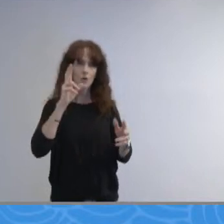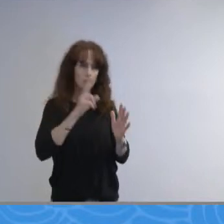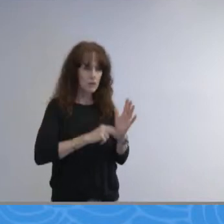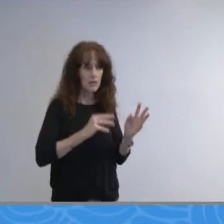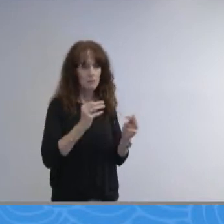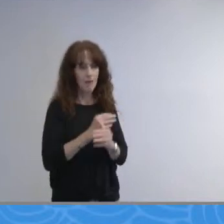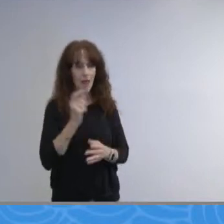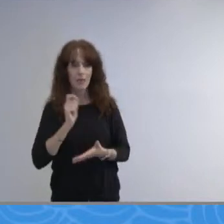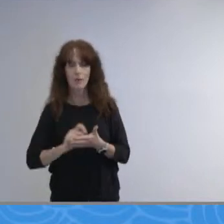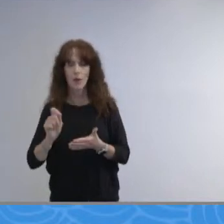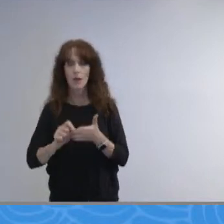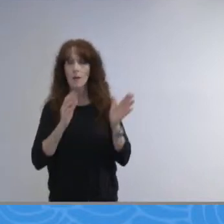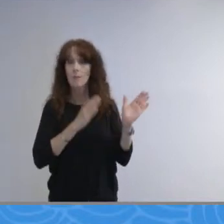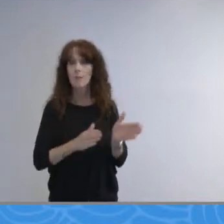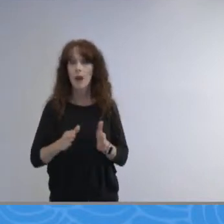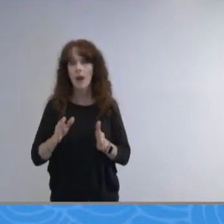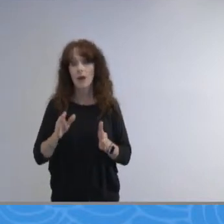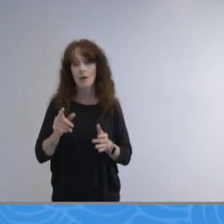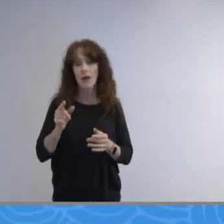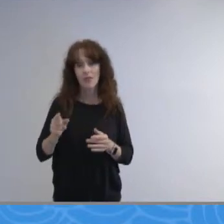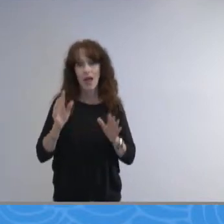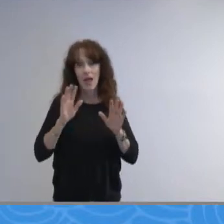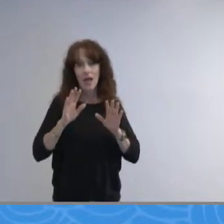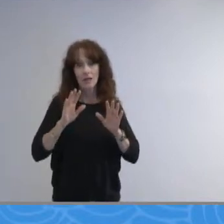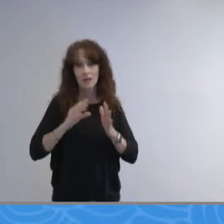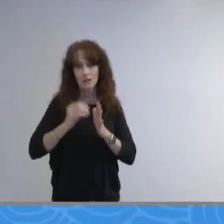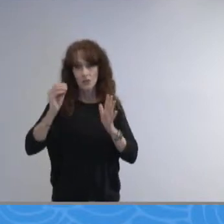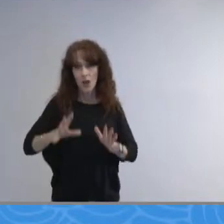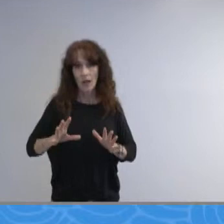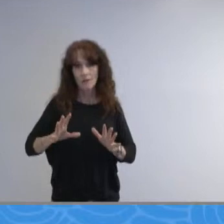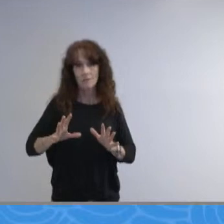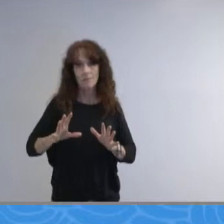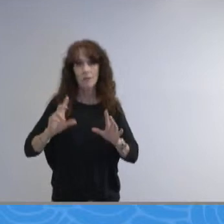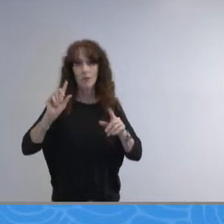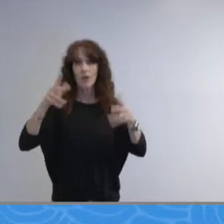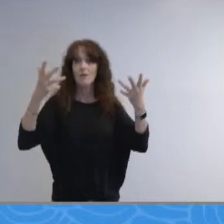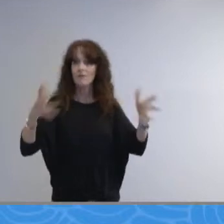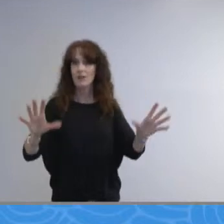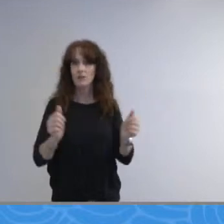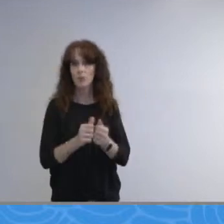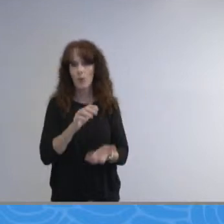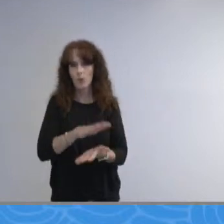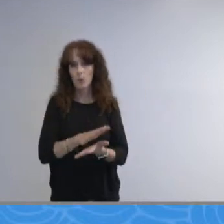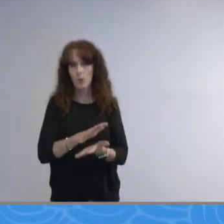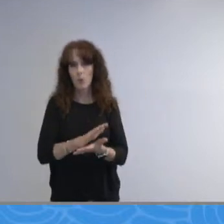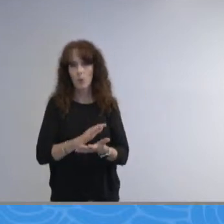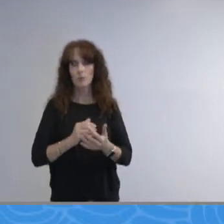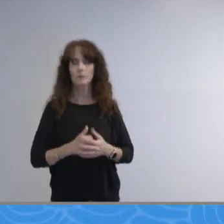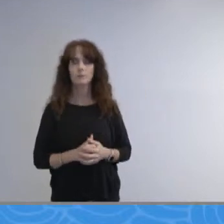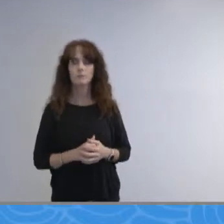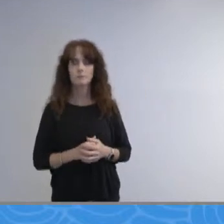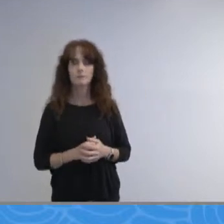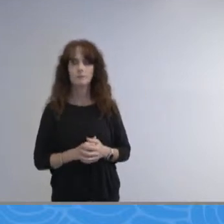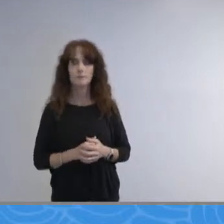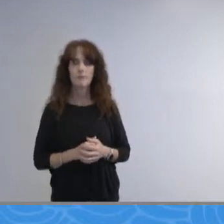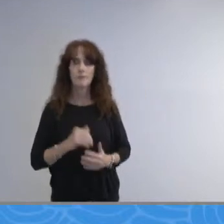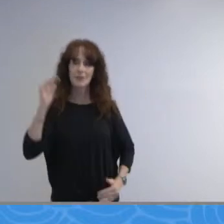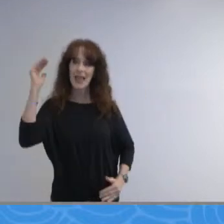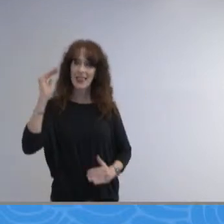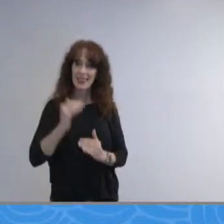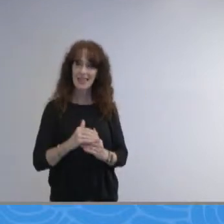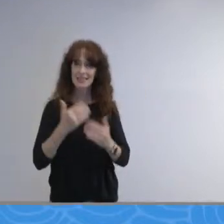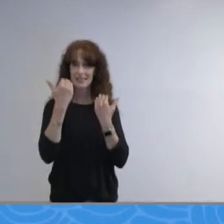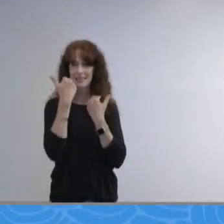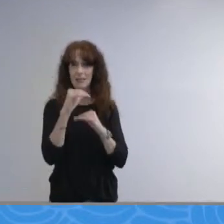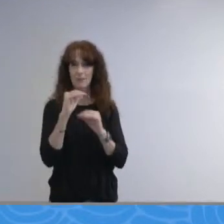writing, but to prepare that child to perform once they're out of school. In the least restrictive environment,